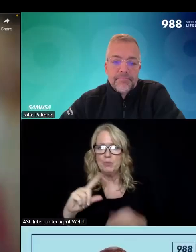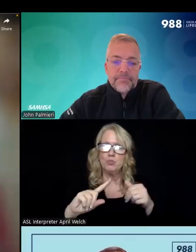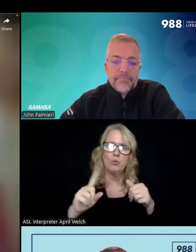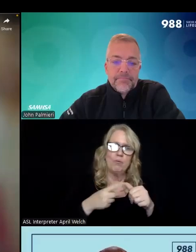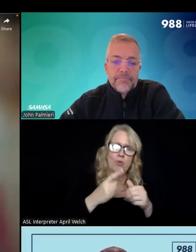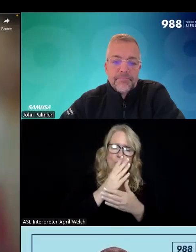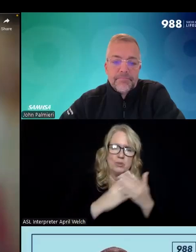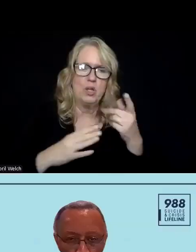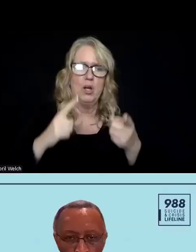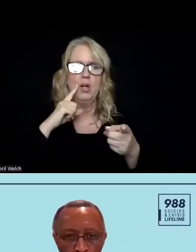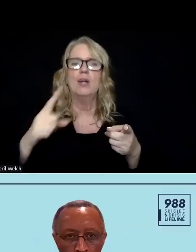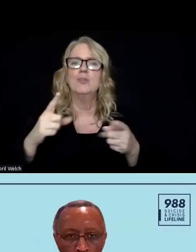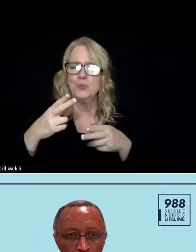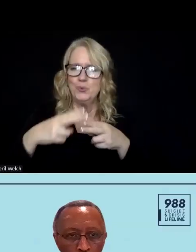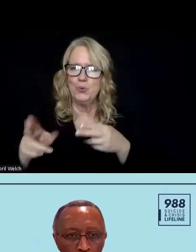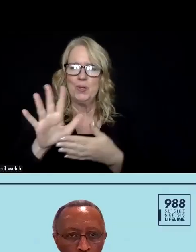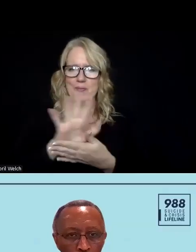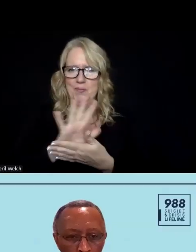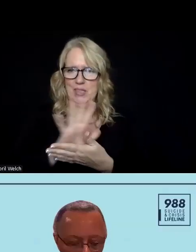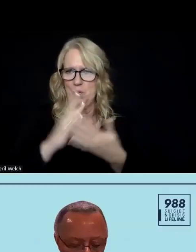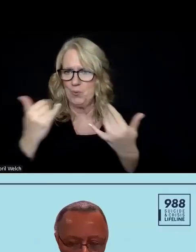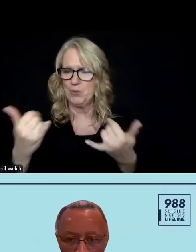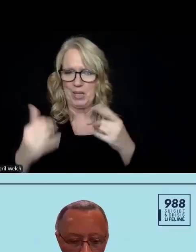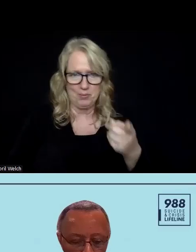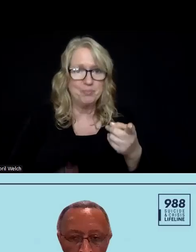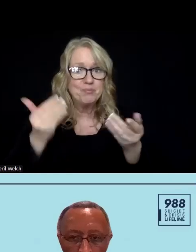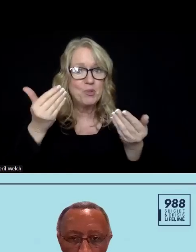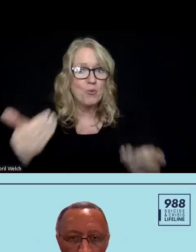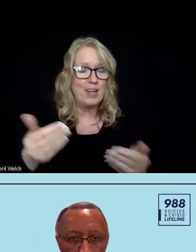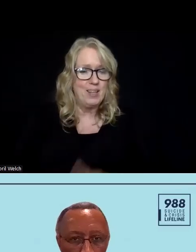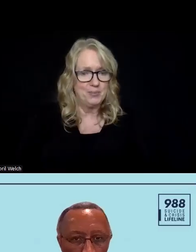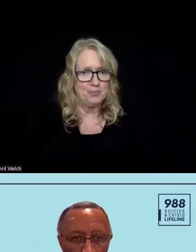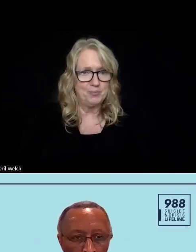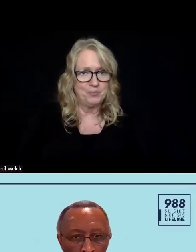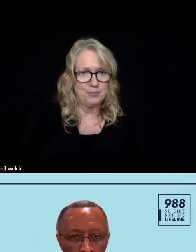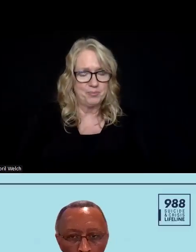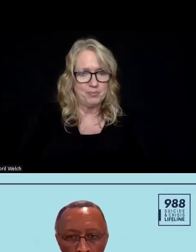by playing this short video. So go right ahead, please.